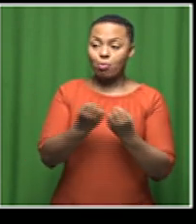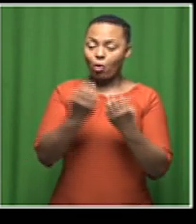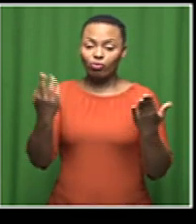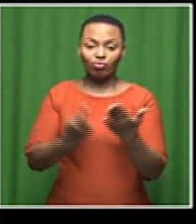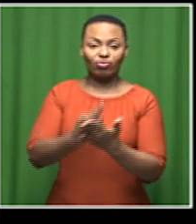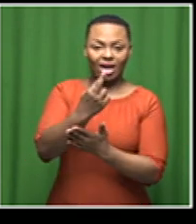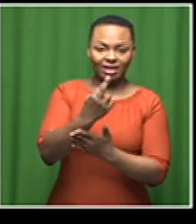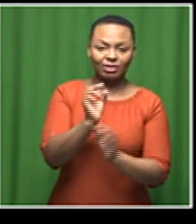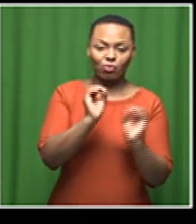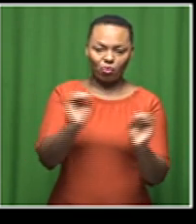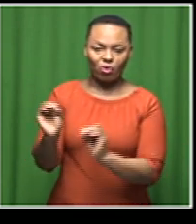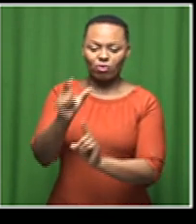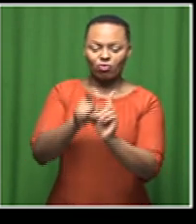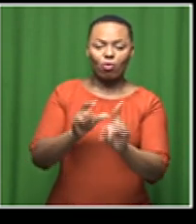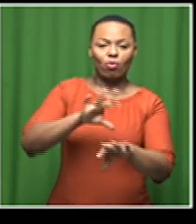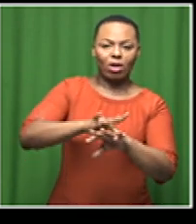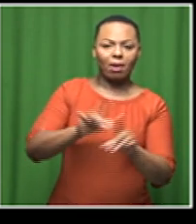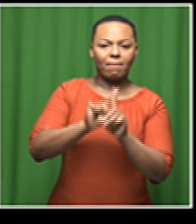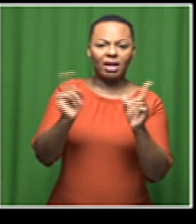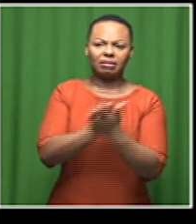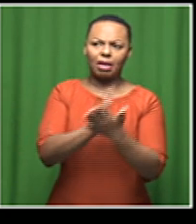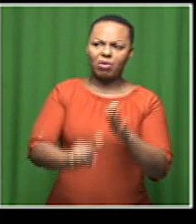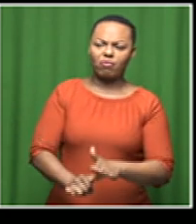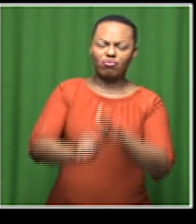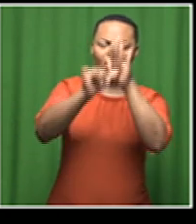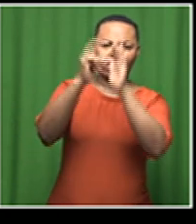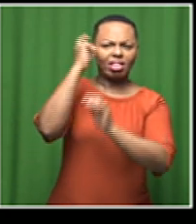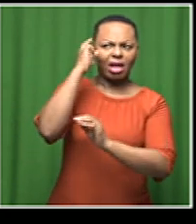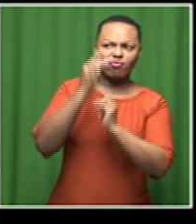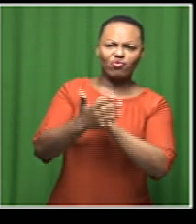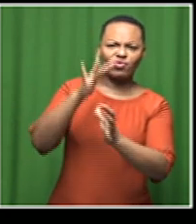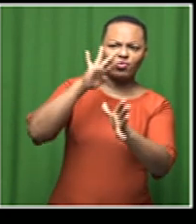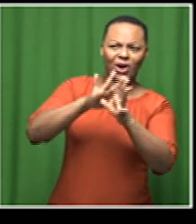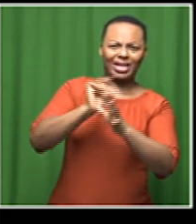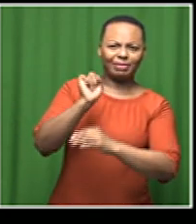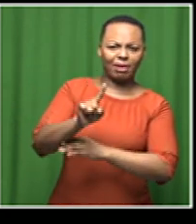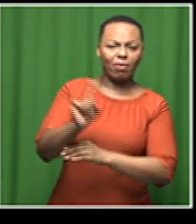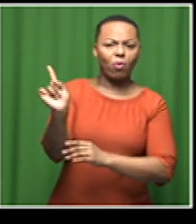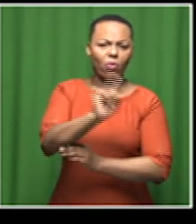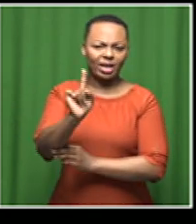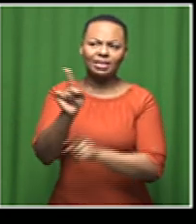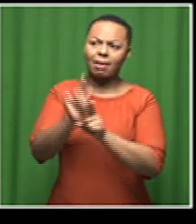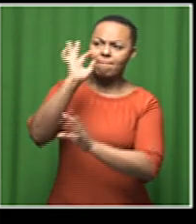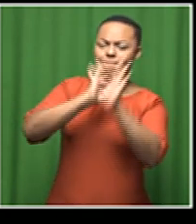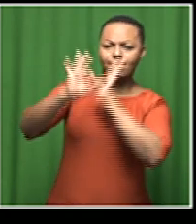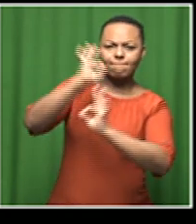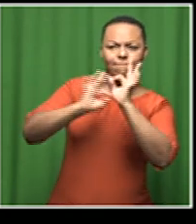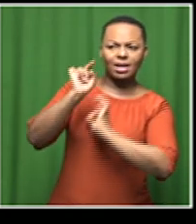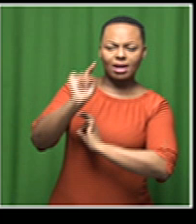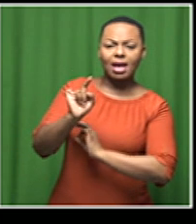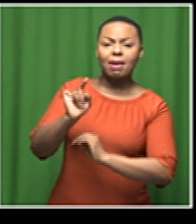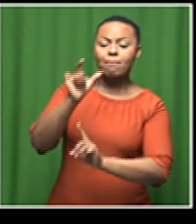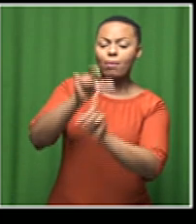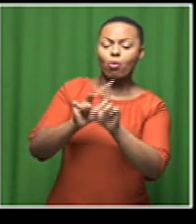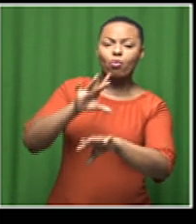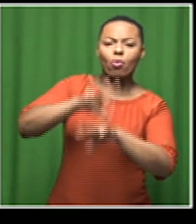patients would have, but you have a few that you think are more important than others. Can you highlight some of these for us and how patients can use this